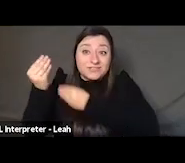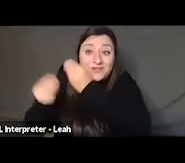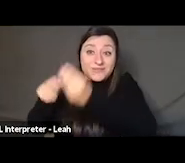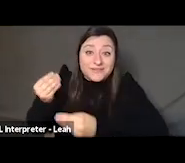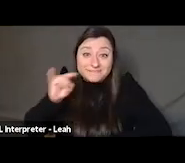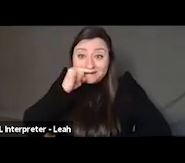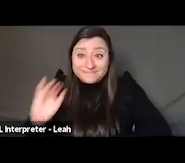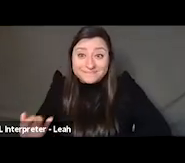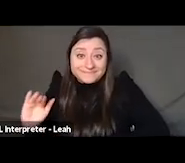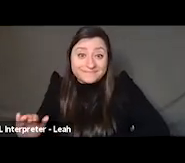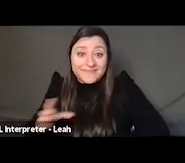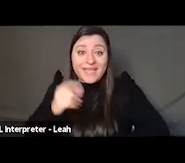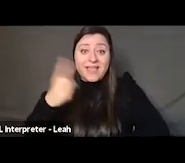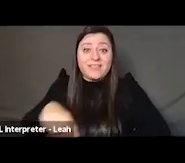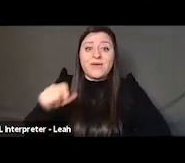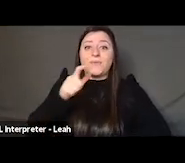the explosion.